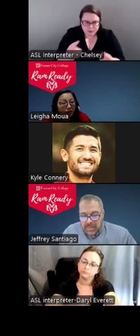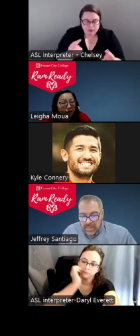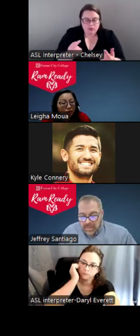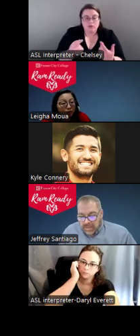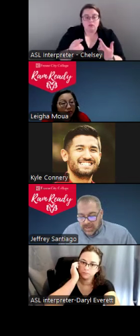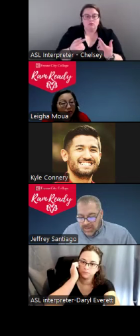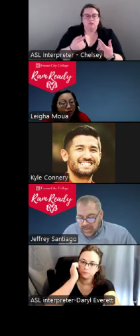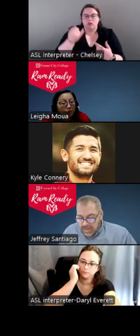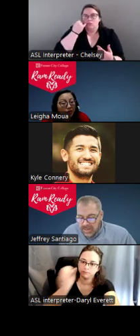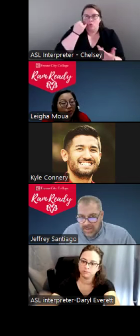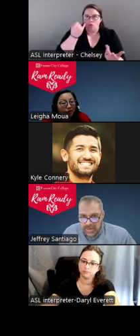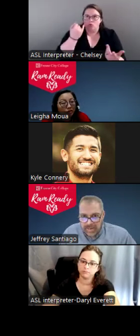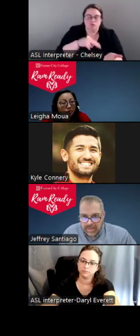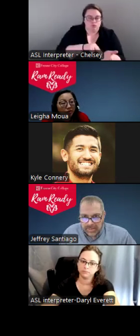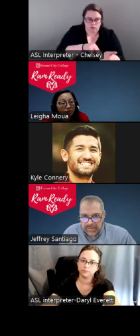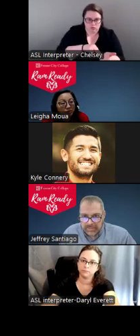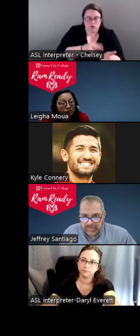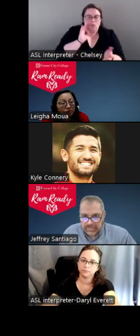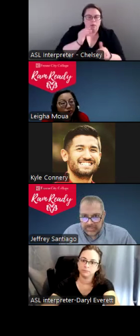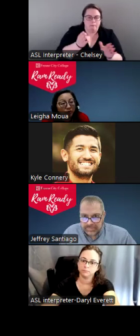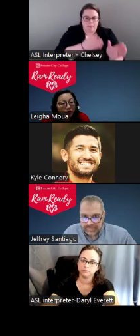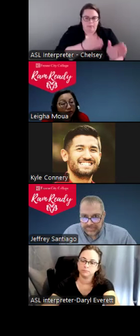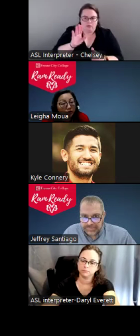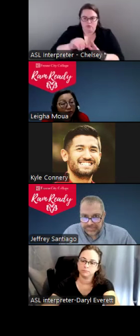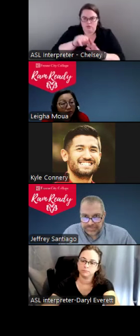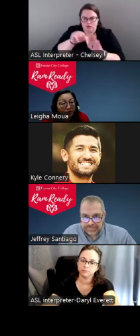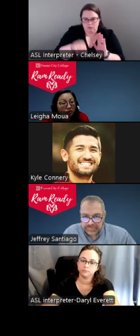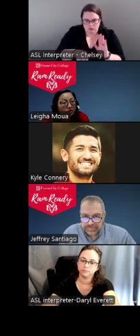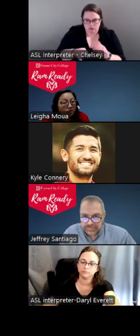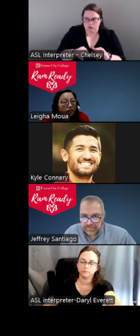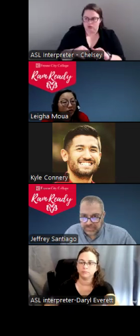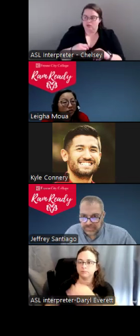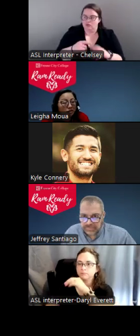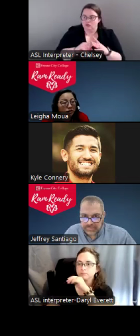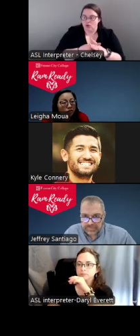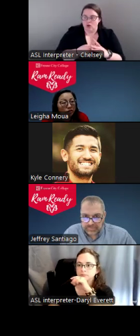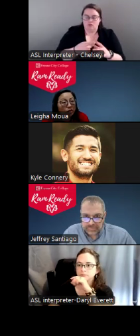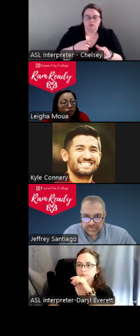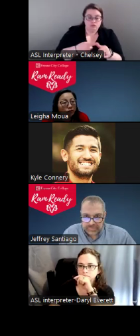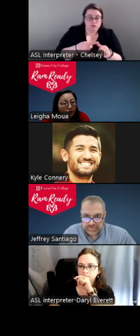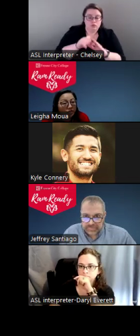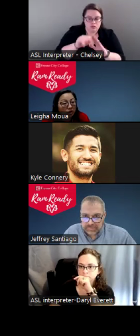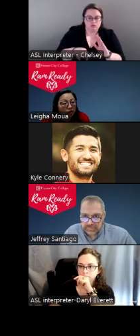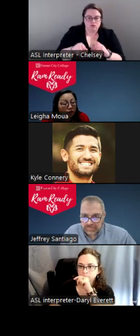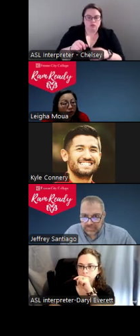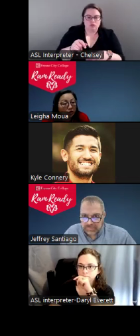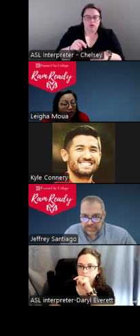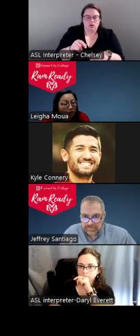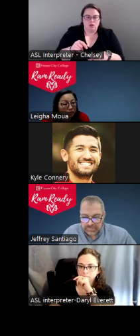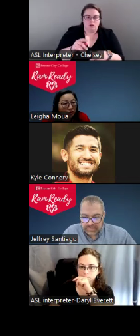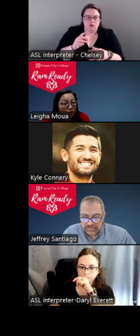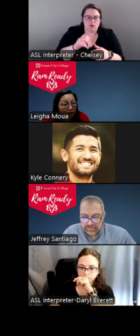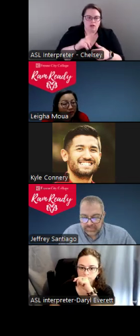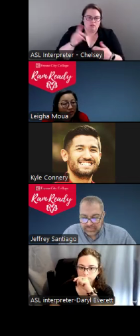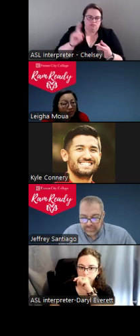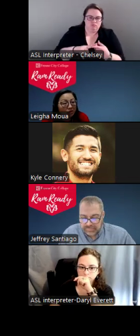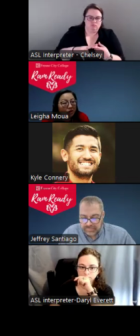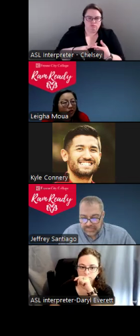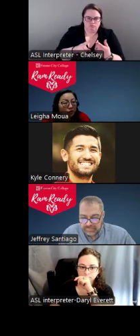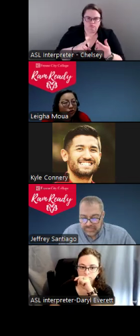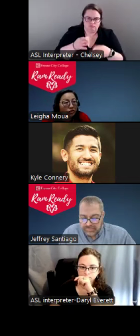nursing, we would kind of plan out your semesters from your very first semester until the end, until you finish all your